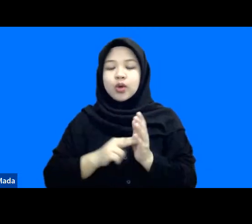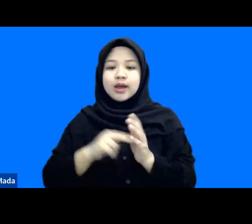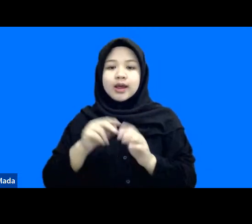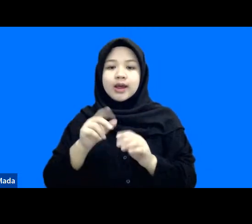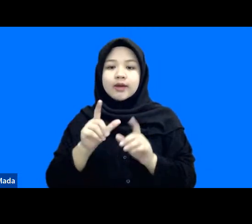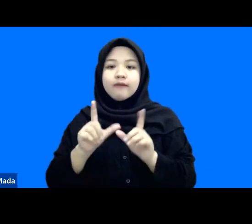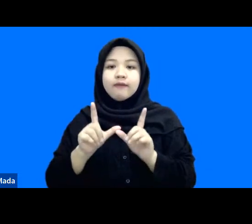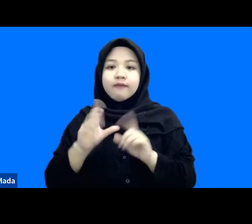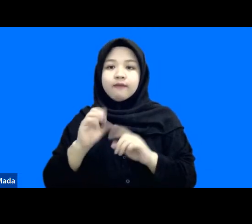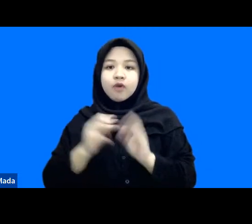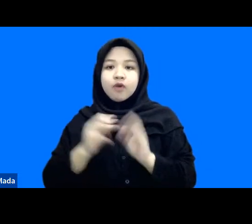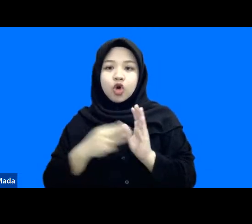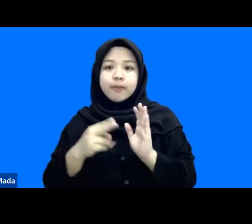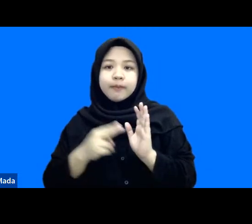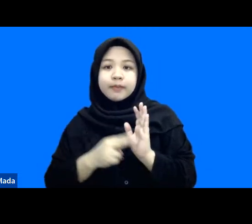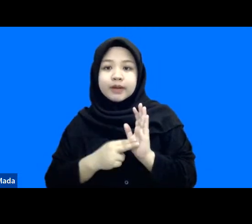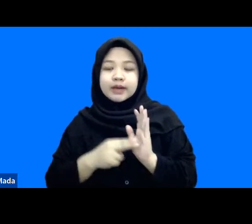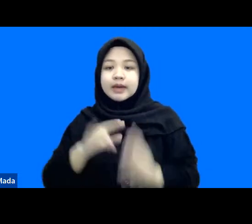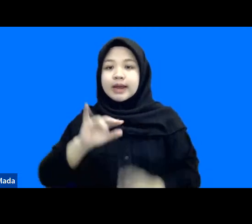So